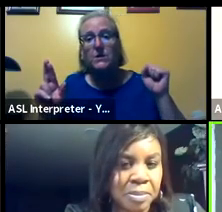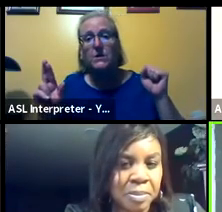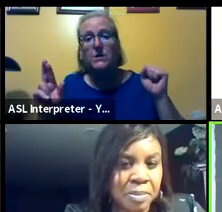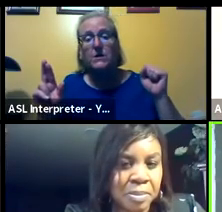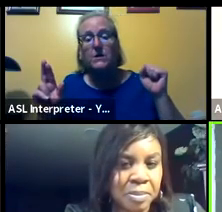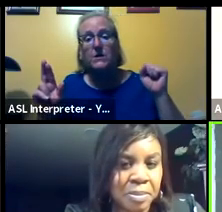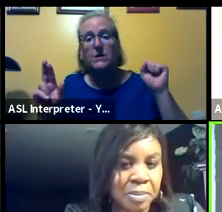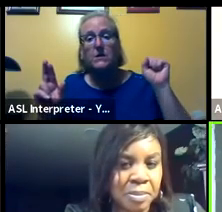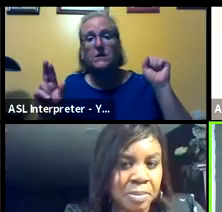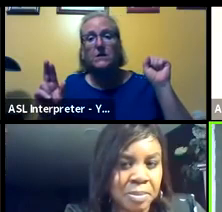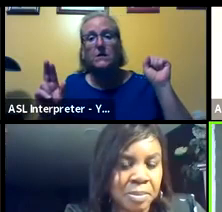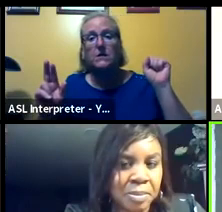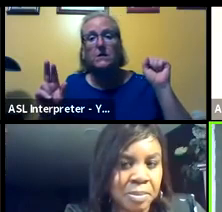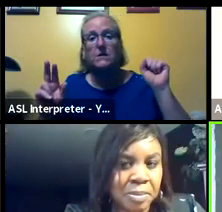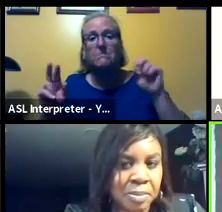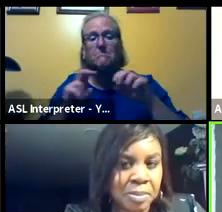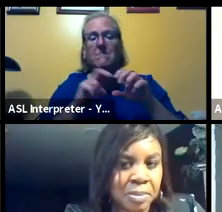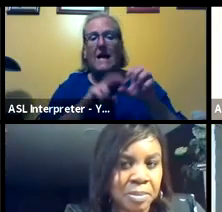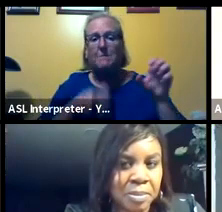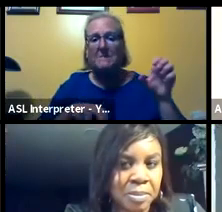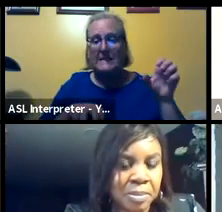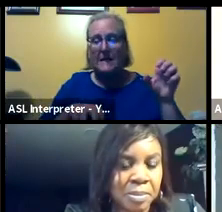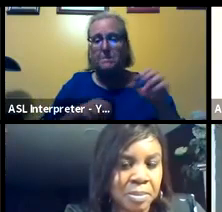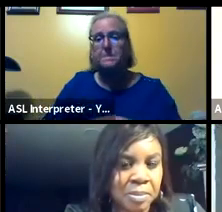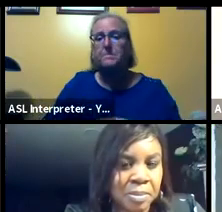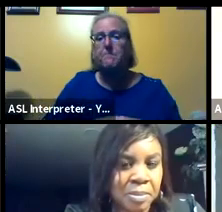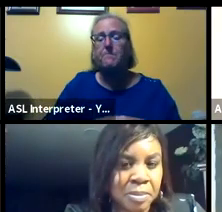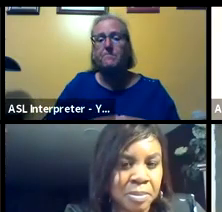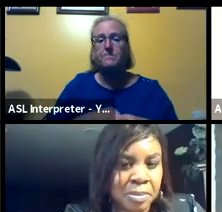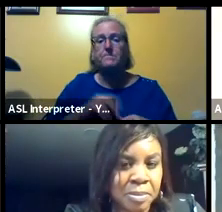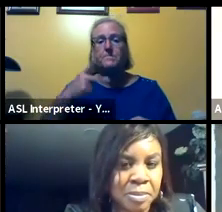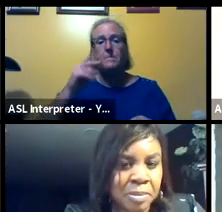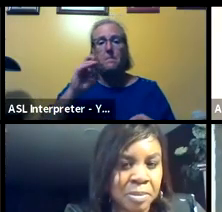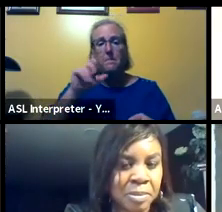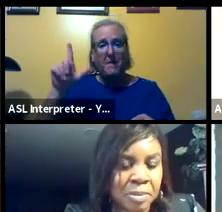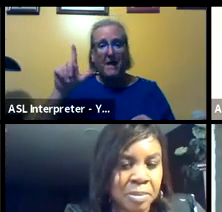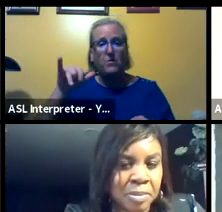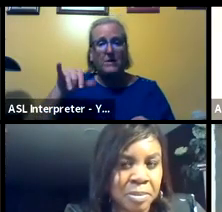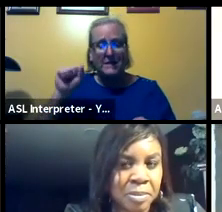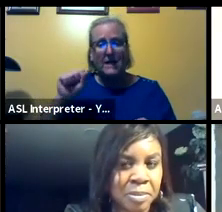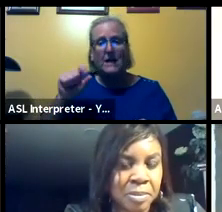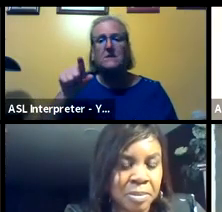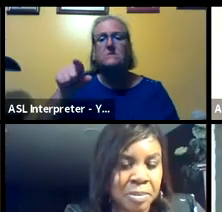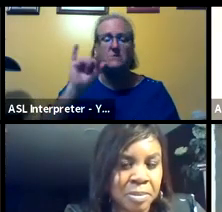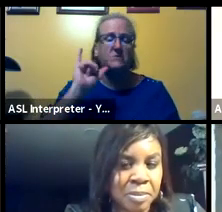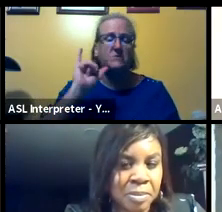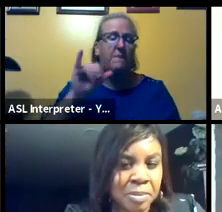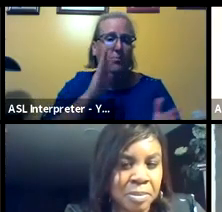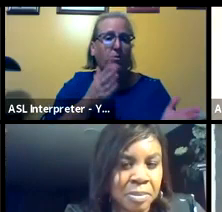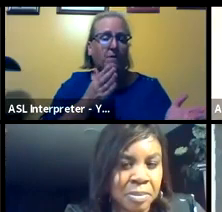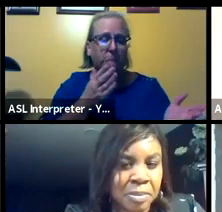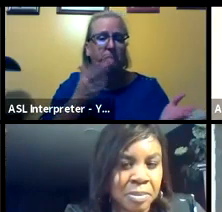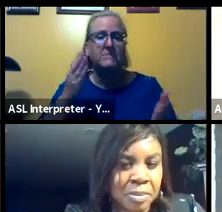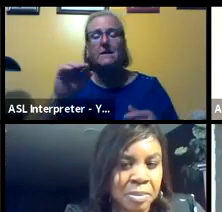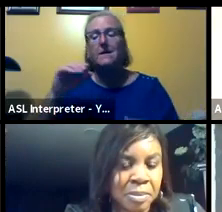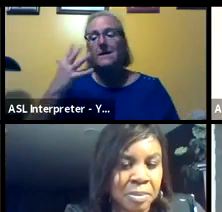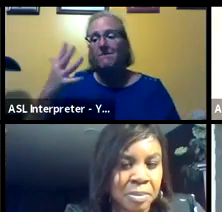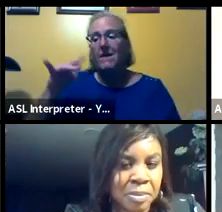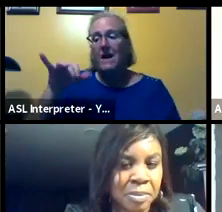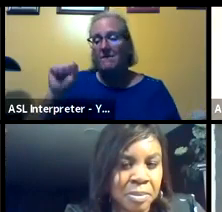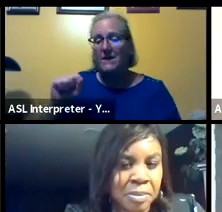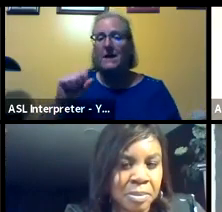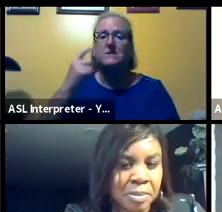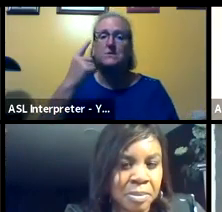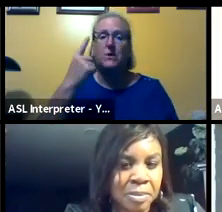Alethea Smith Tucker abstain. Okay. Keely Powell votes yes, the motion carries. 5 yes, 0 no, 1 abstention,